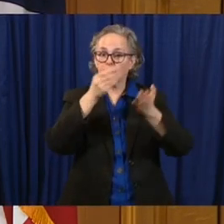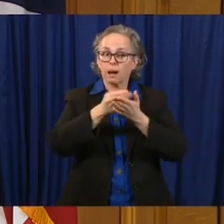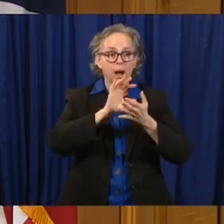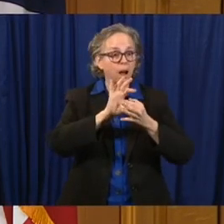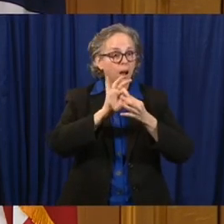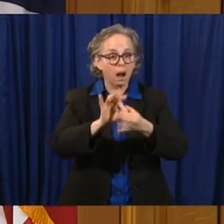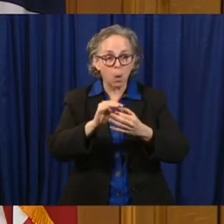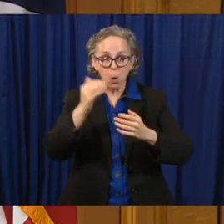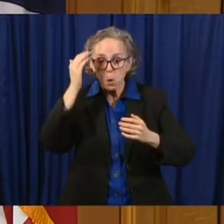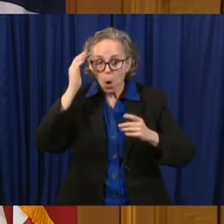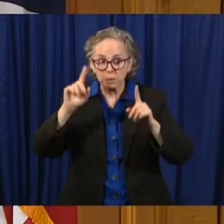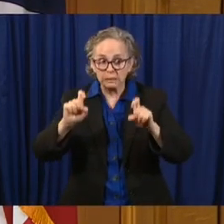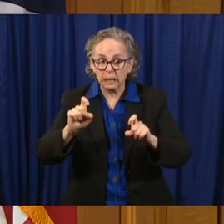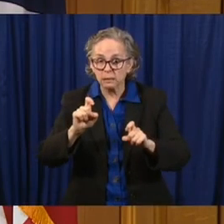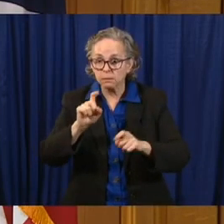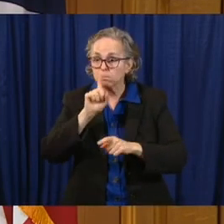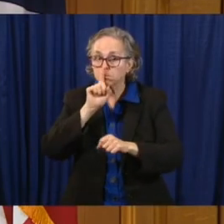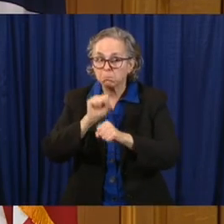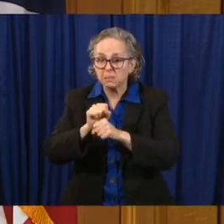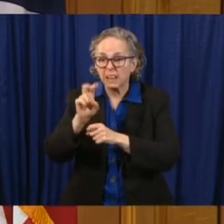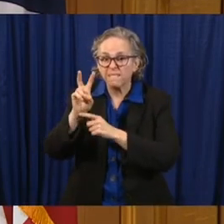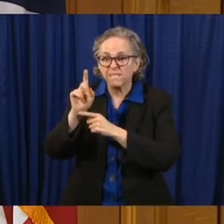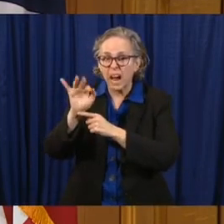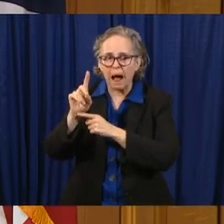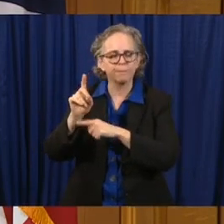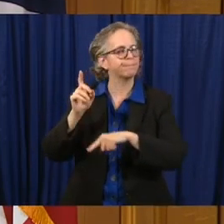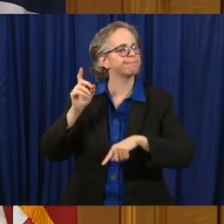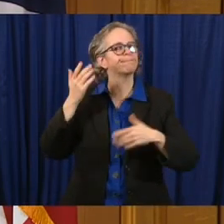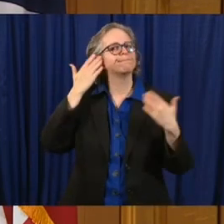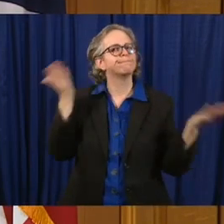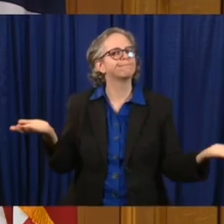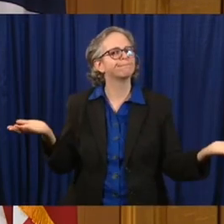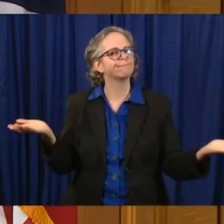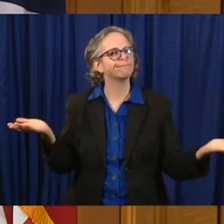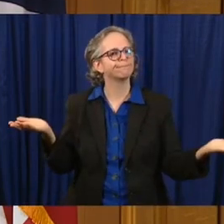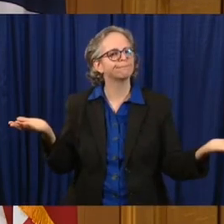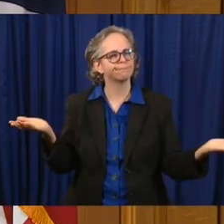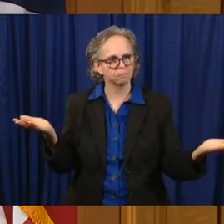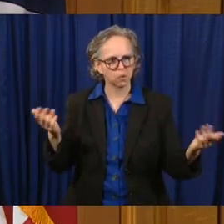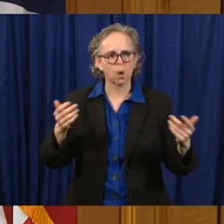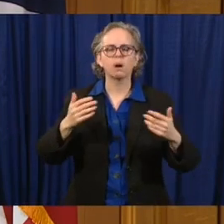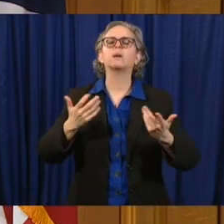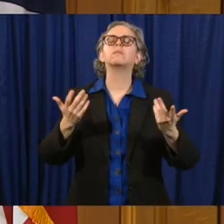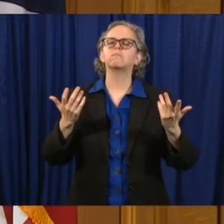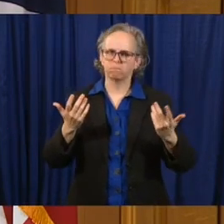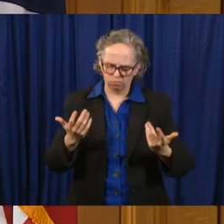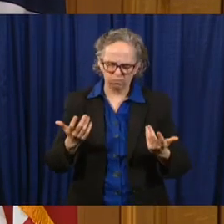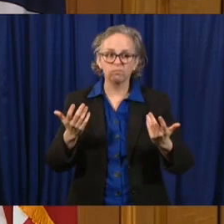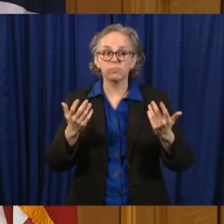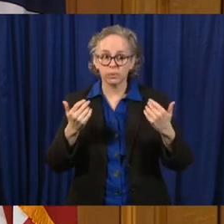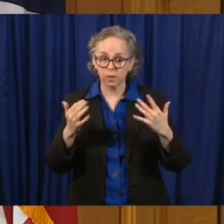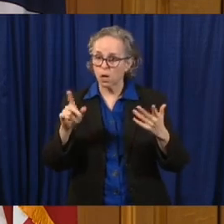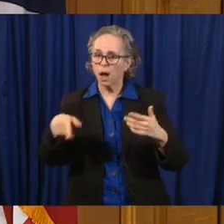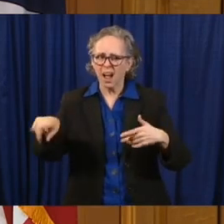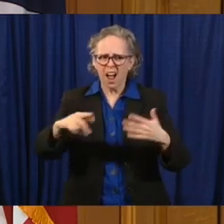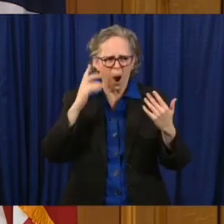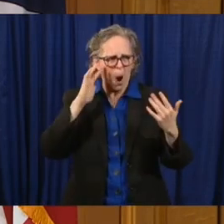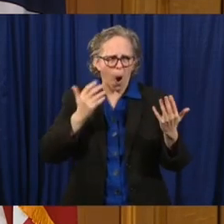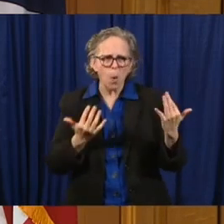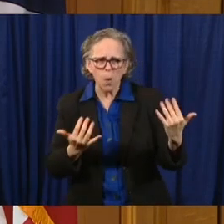valid. Many of the testing companies are legitimately in the queue at the FDA for approval. They're waiting for approval from the FDA.